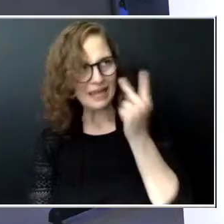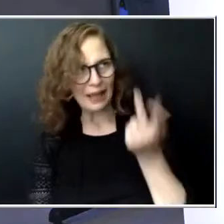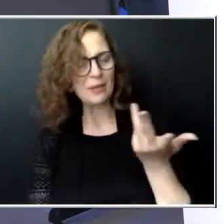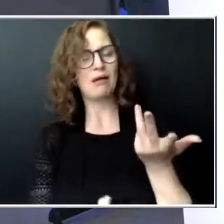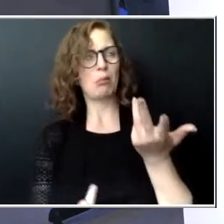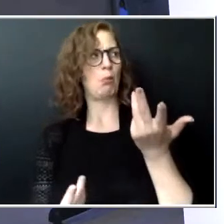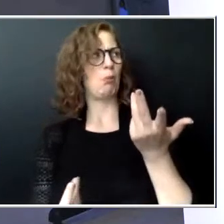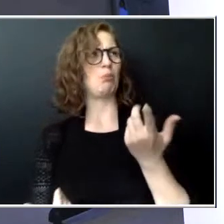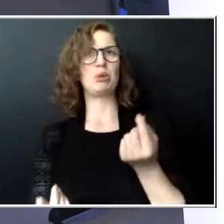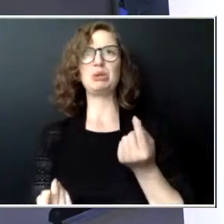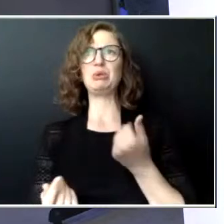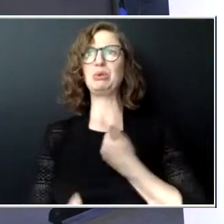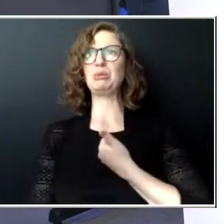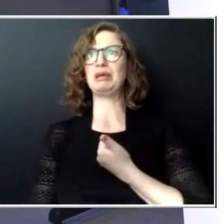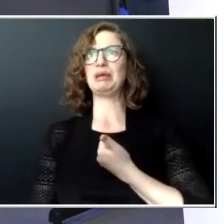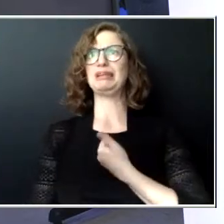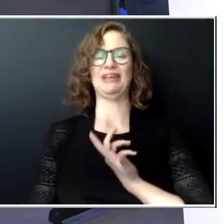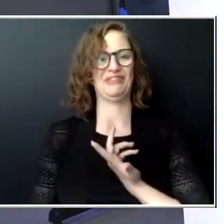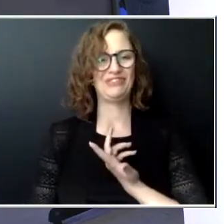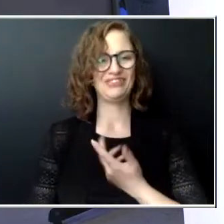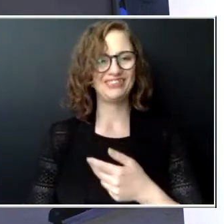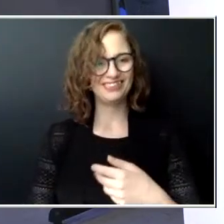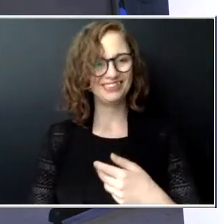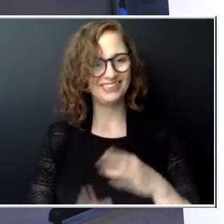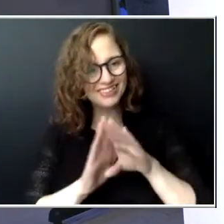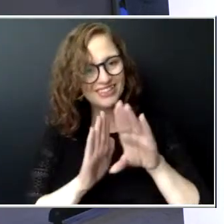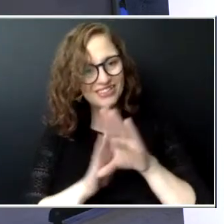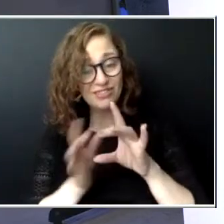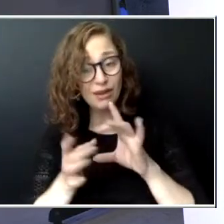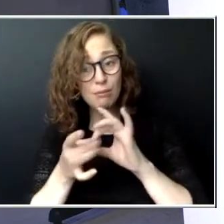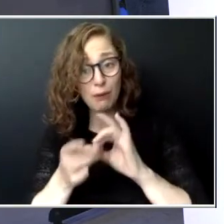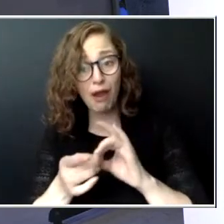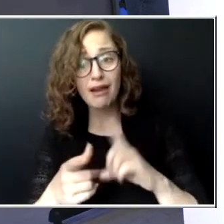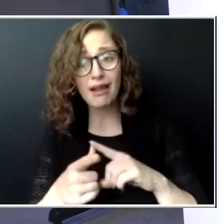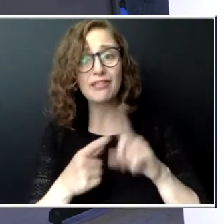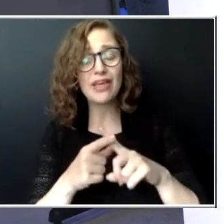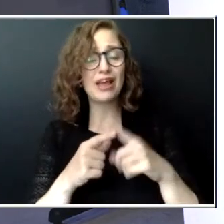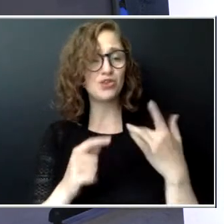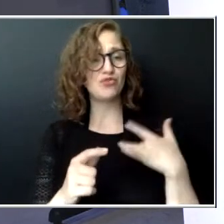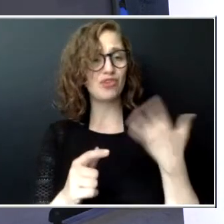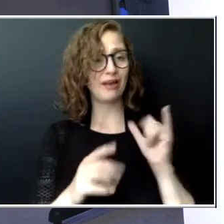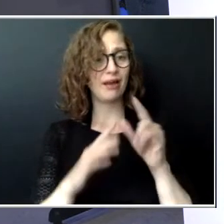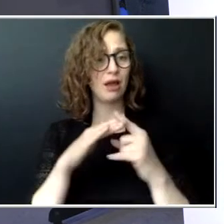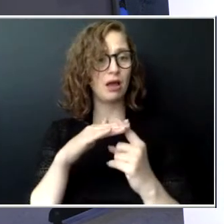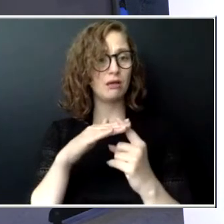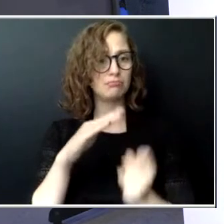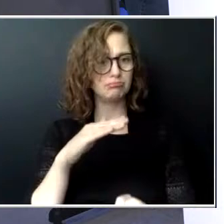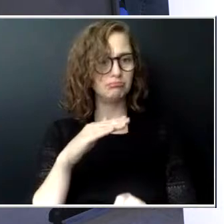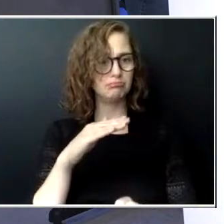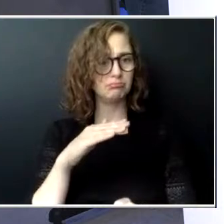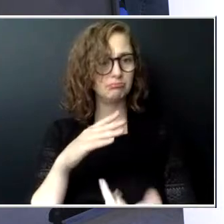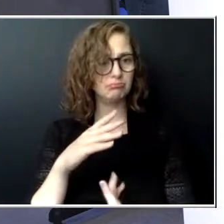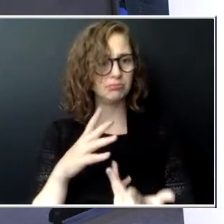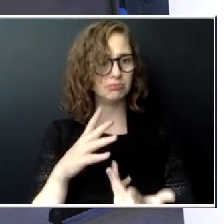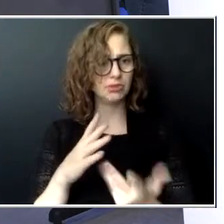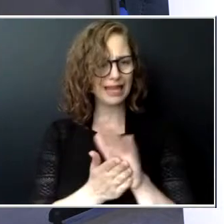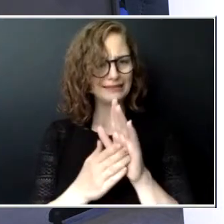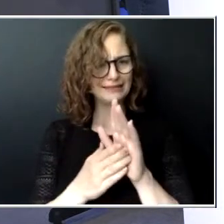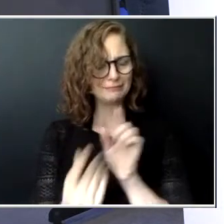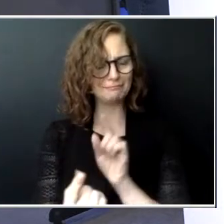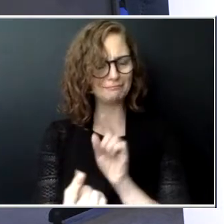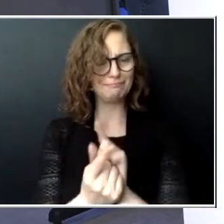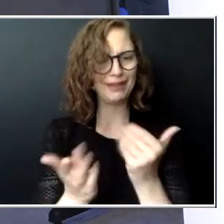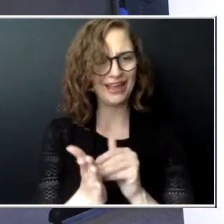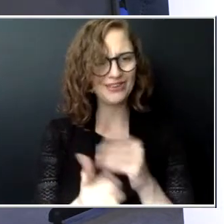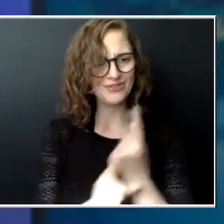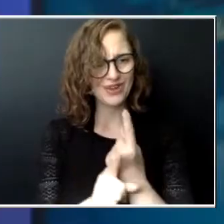this bond, and then you're like, where'd you go? Yeah. So it's kind of nice to come back together, right? Exactly. So I remember distinctly 2